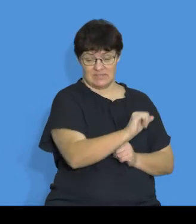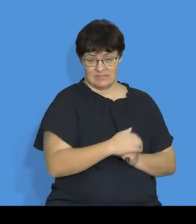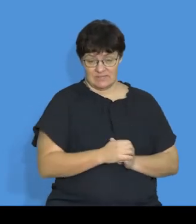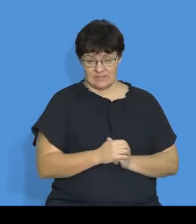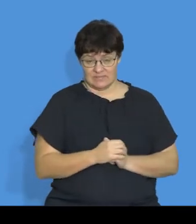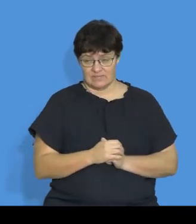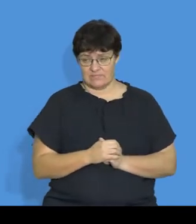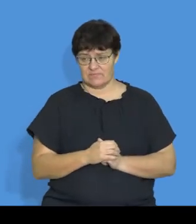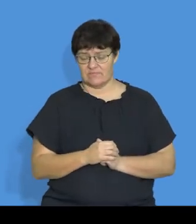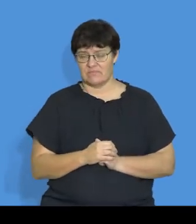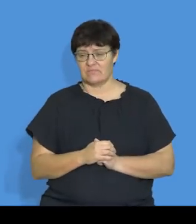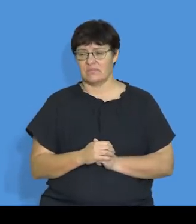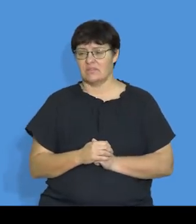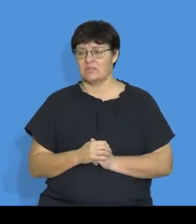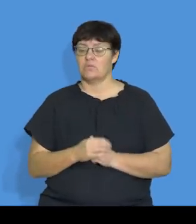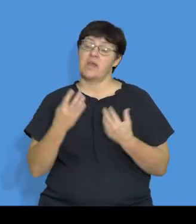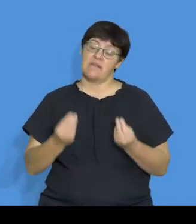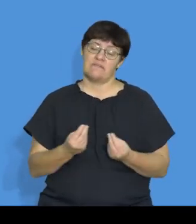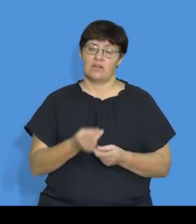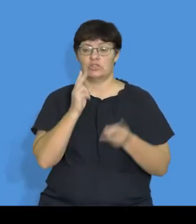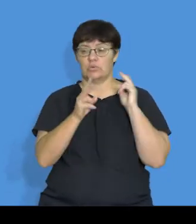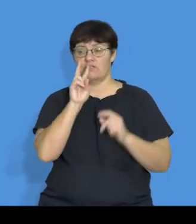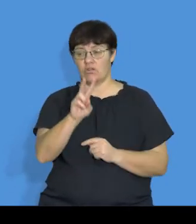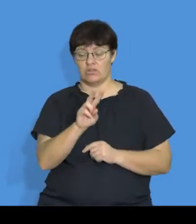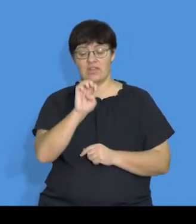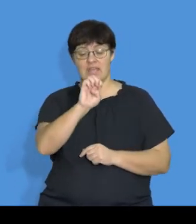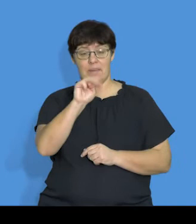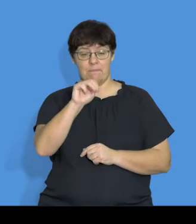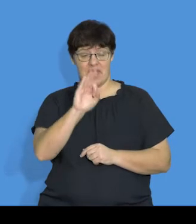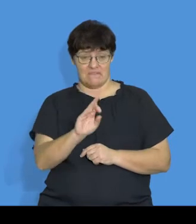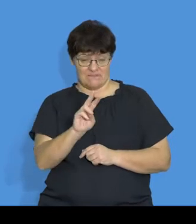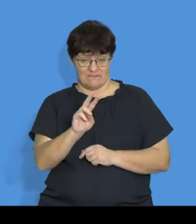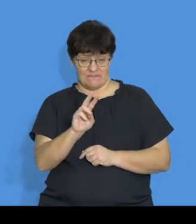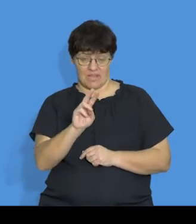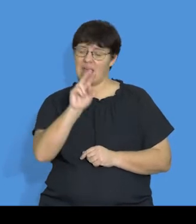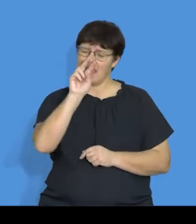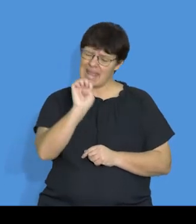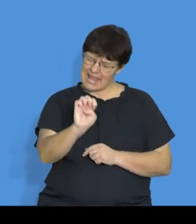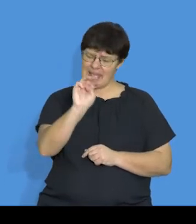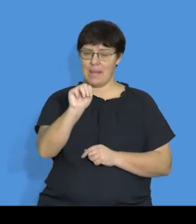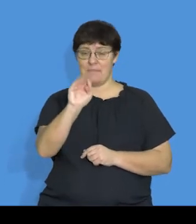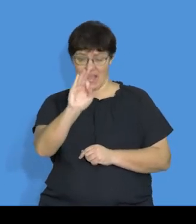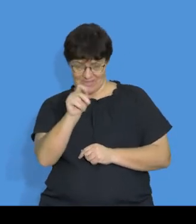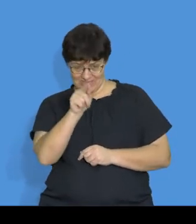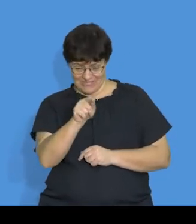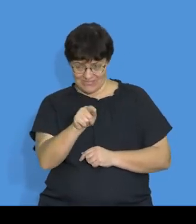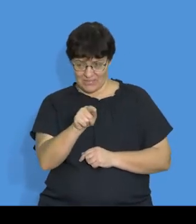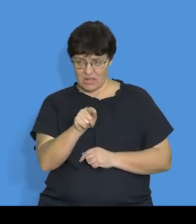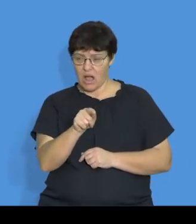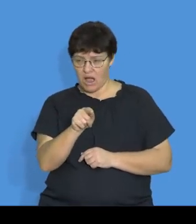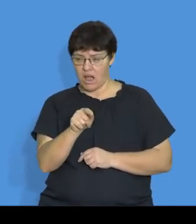so in other words, we had 12 volts of EMF of 12 volts, right? And then we found out